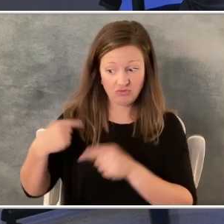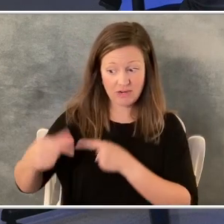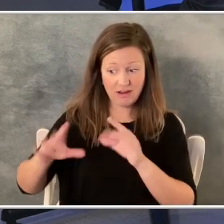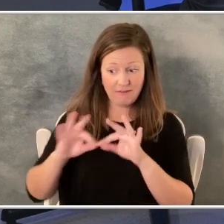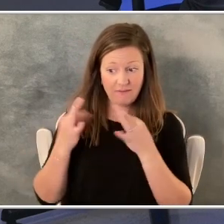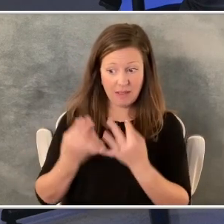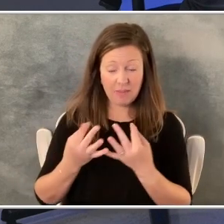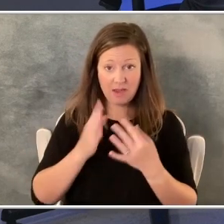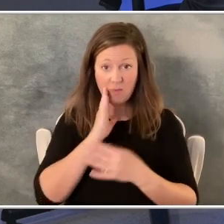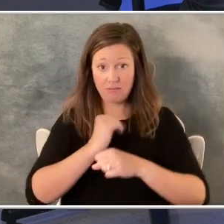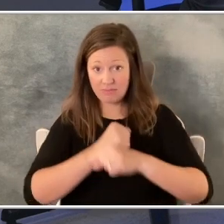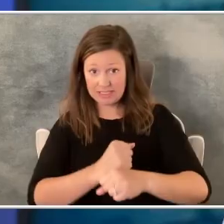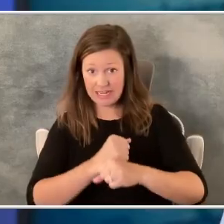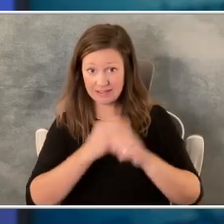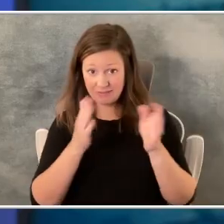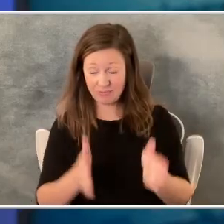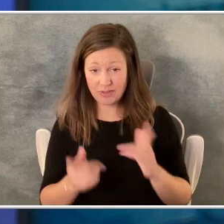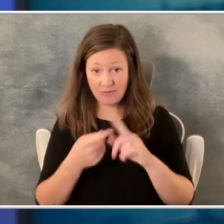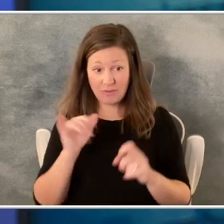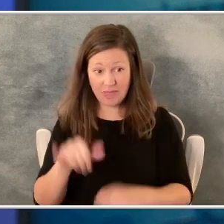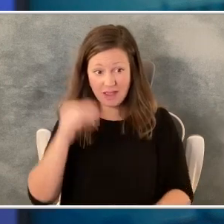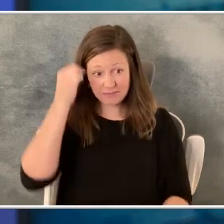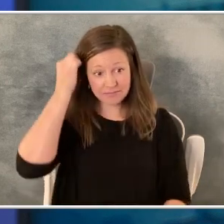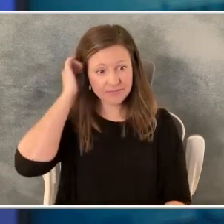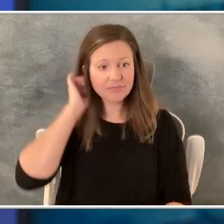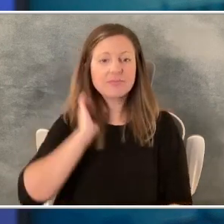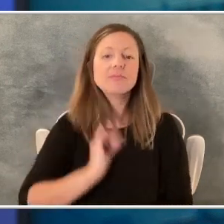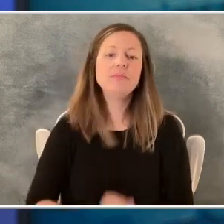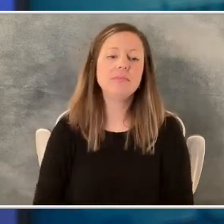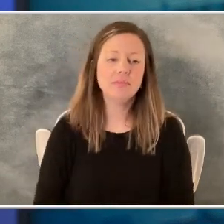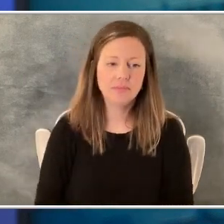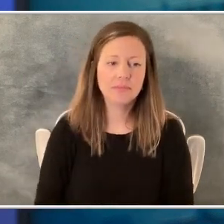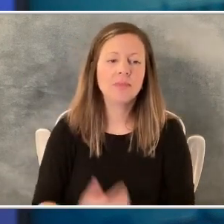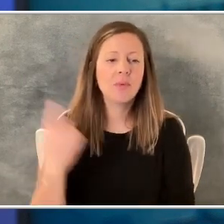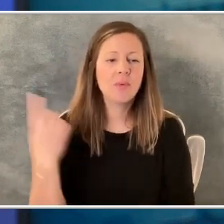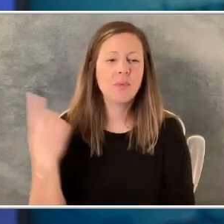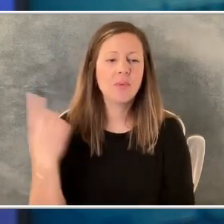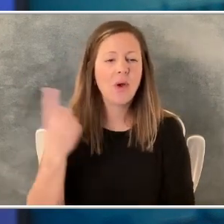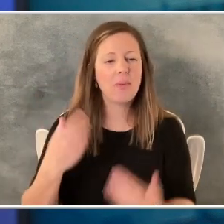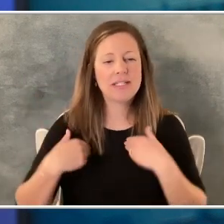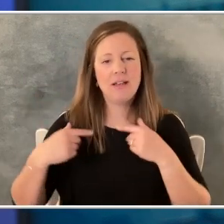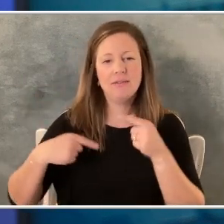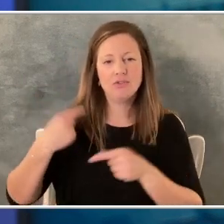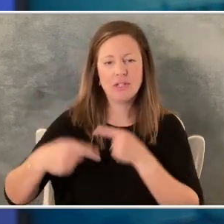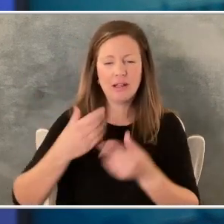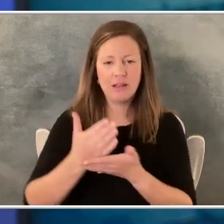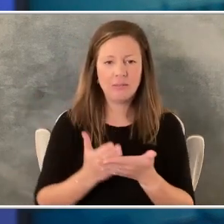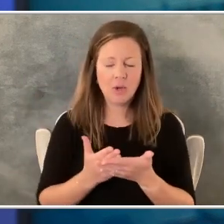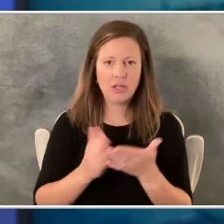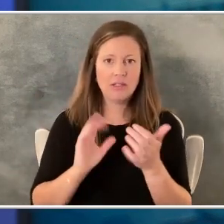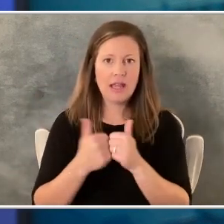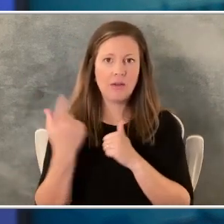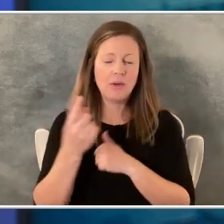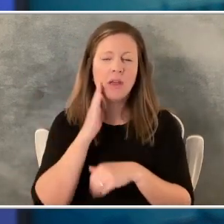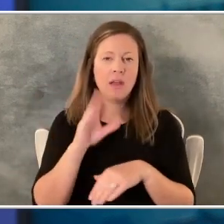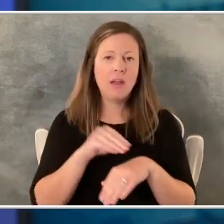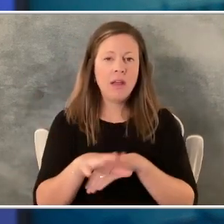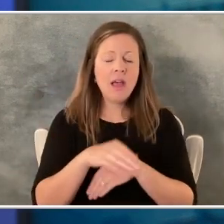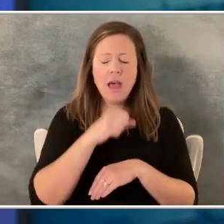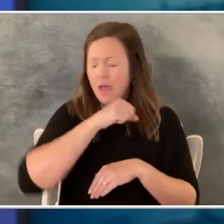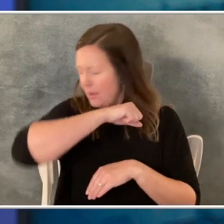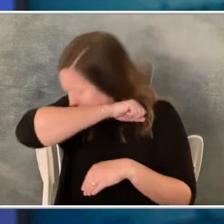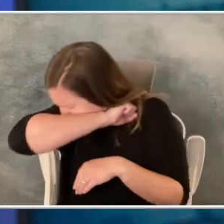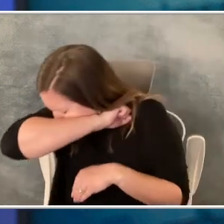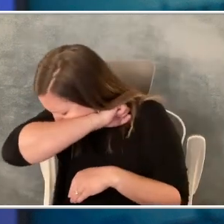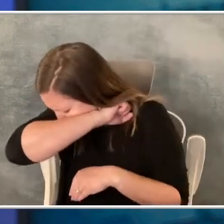way? There's definitely genetic components to everything about how someone will, respond to long-term exposure like this. It's very hard to predict, and